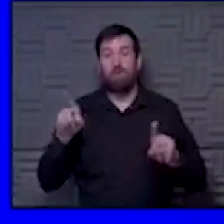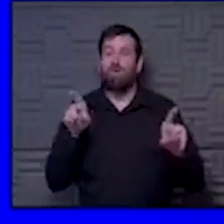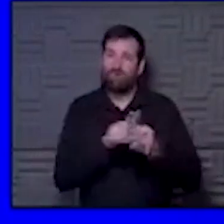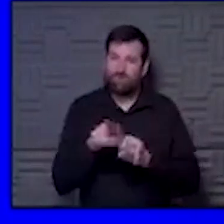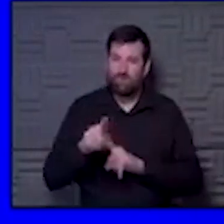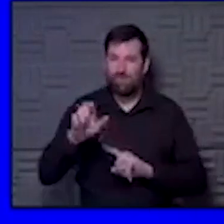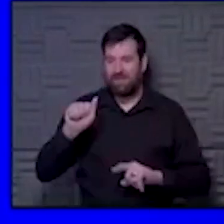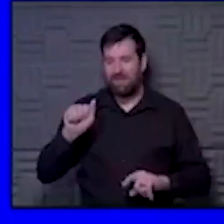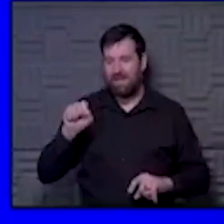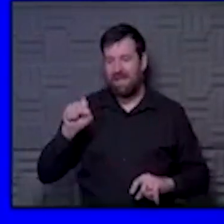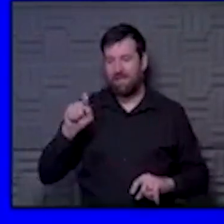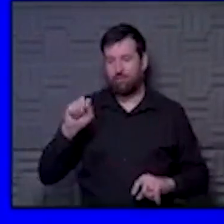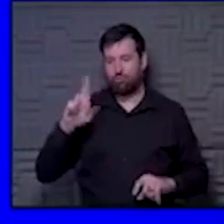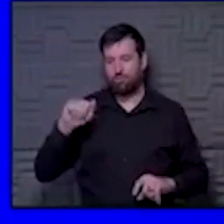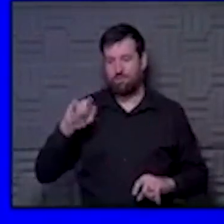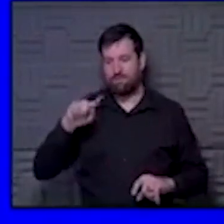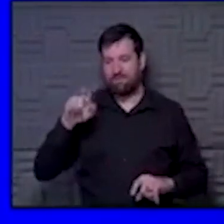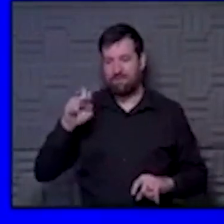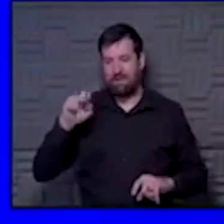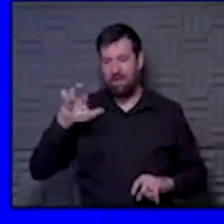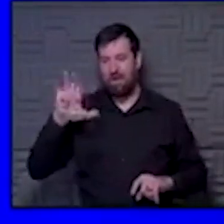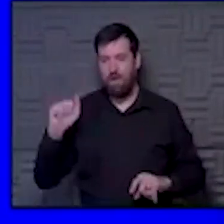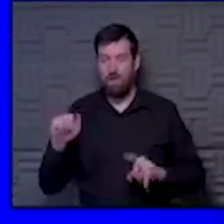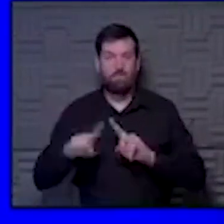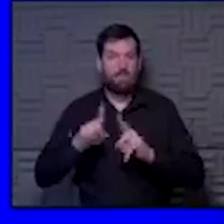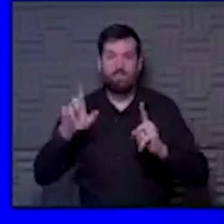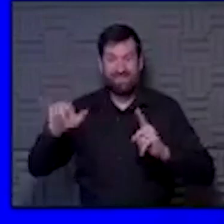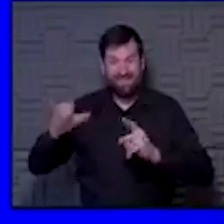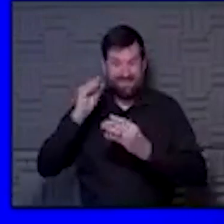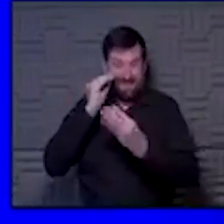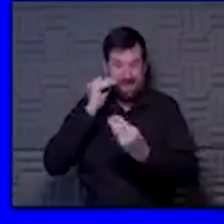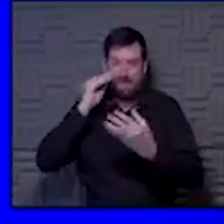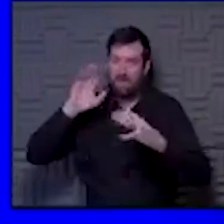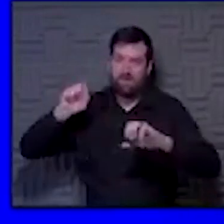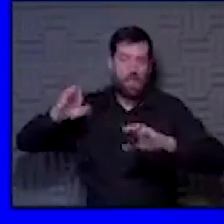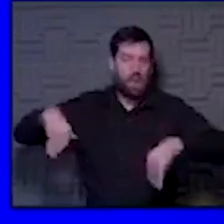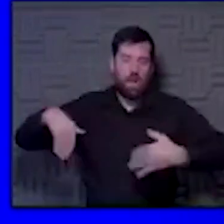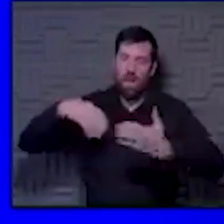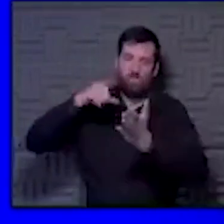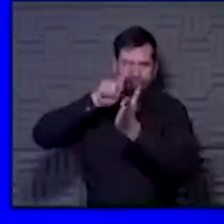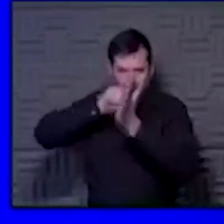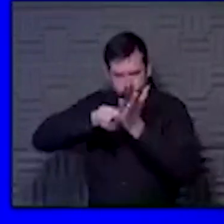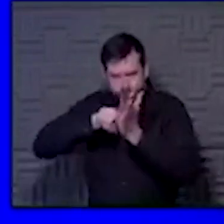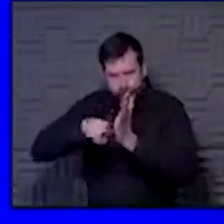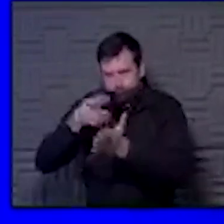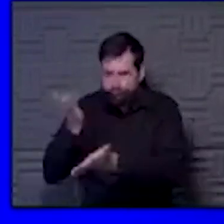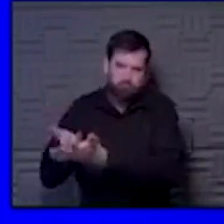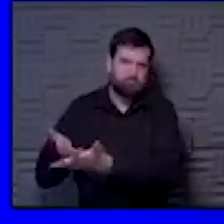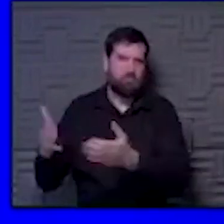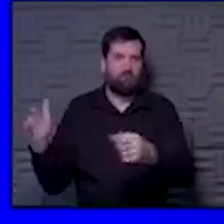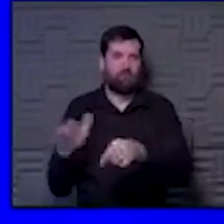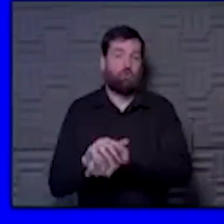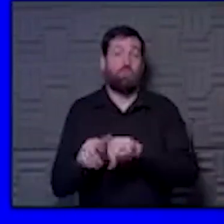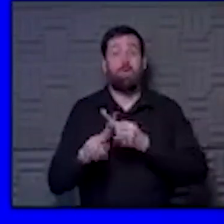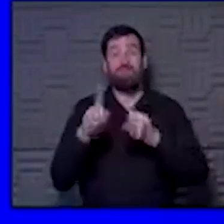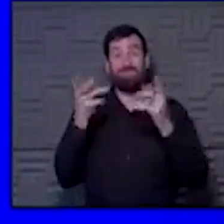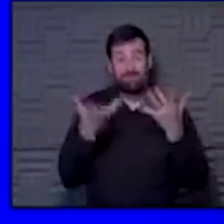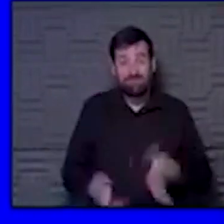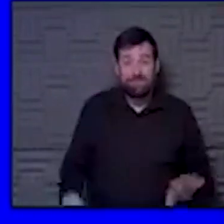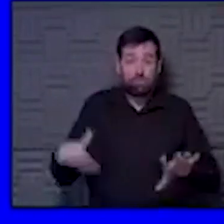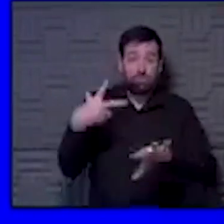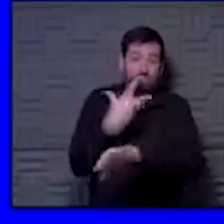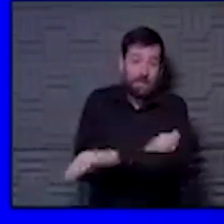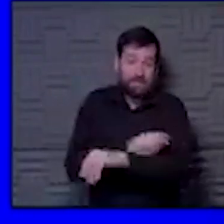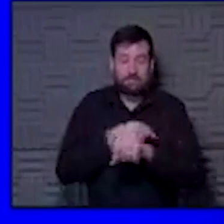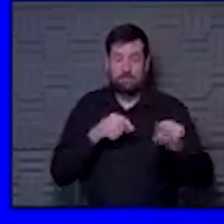But that data is not fully elucidated yet. But nonetheless, the answer to the question is, even if you get vaccinated, whether it's